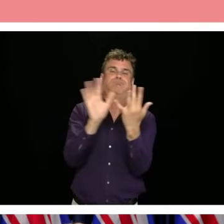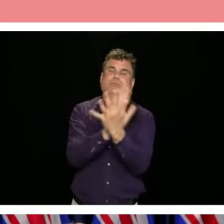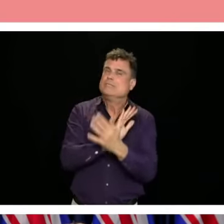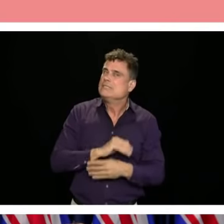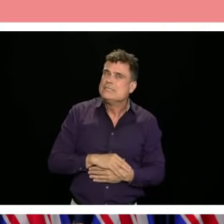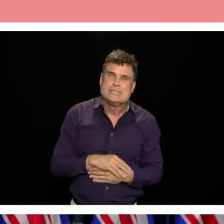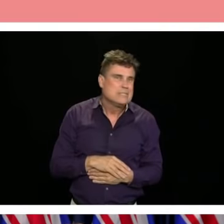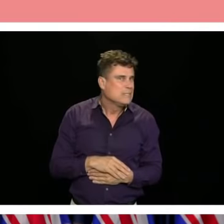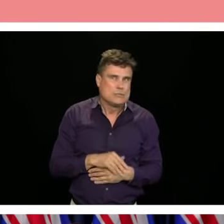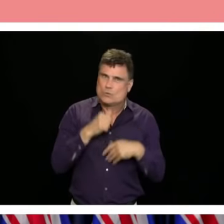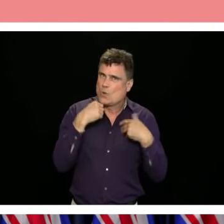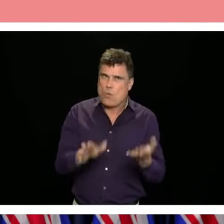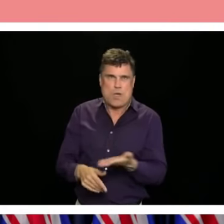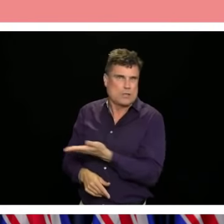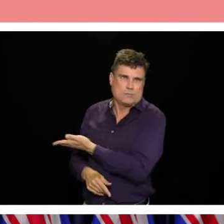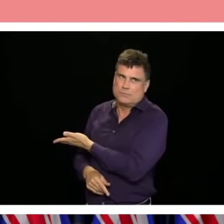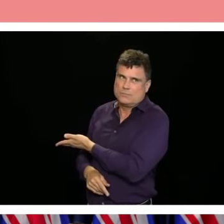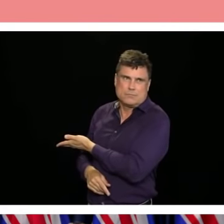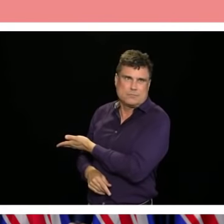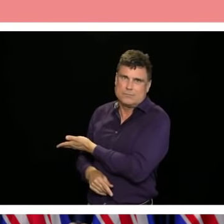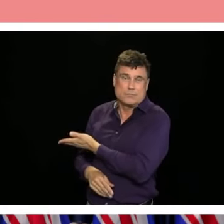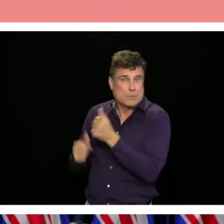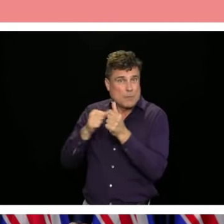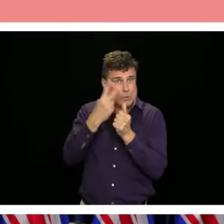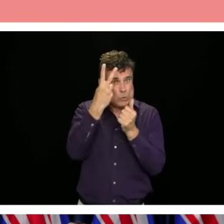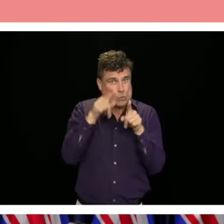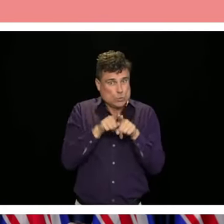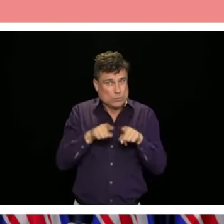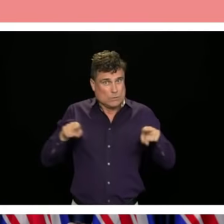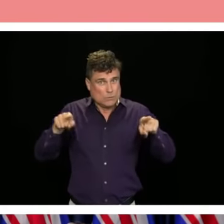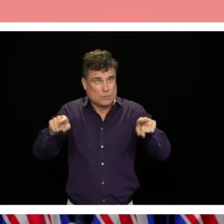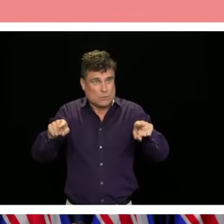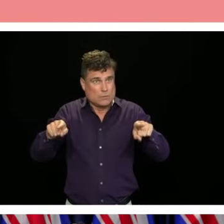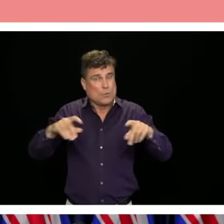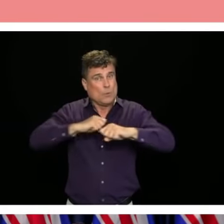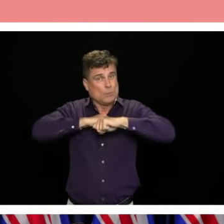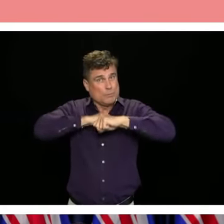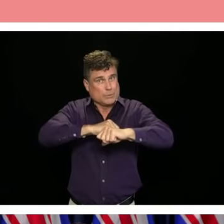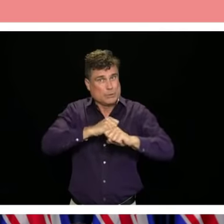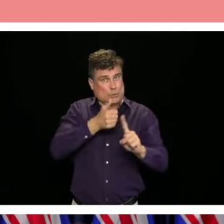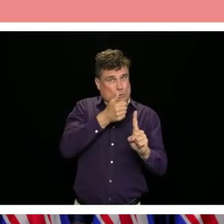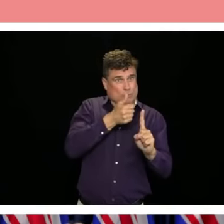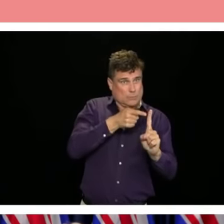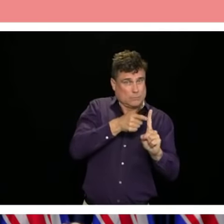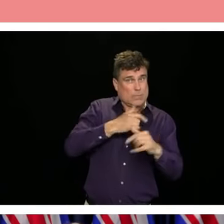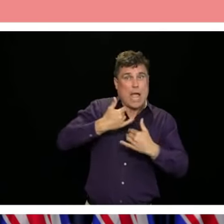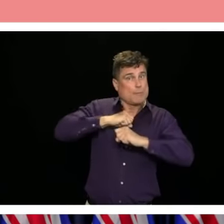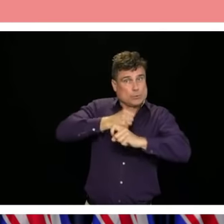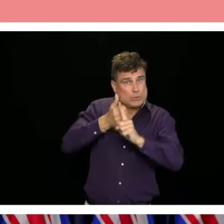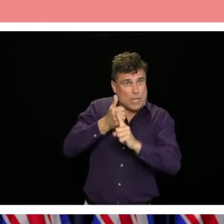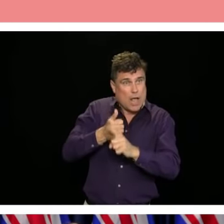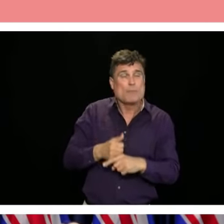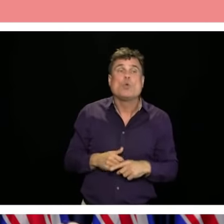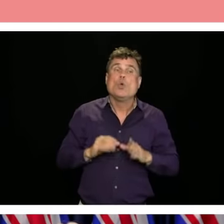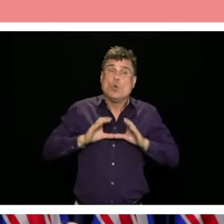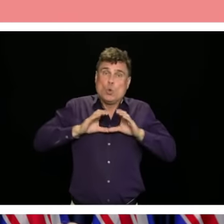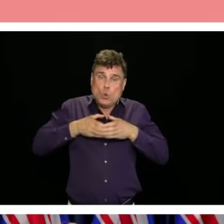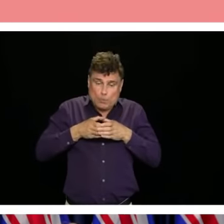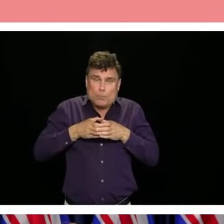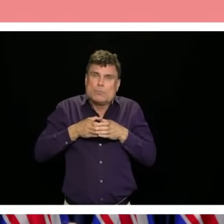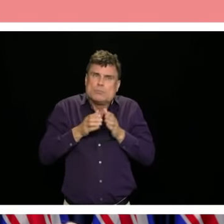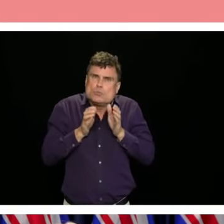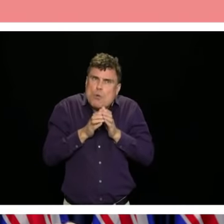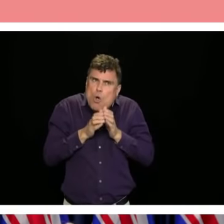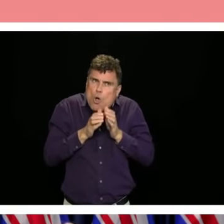And 80%, we might see a rapid rebound in transmission in a very short period of time. So that is why we are